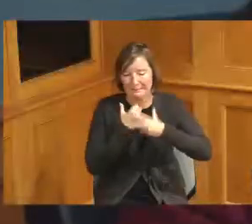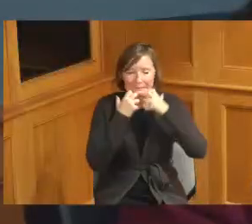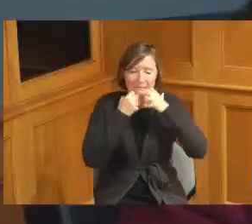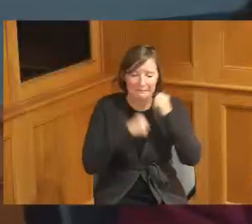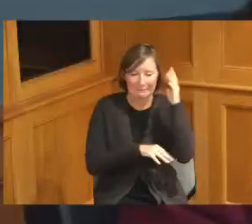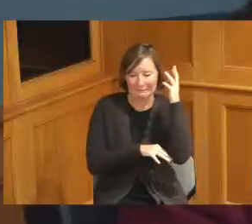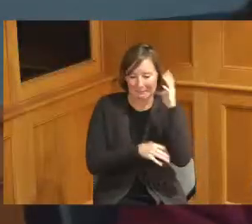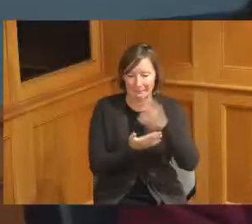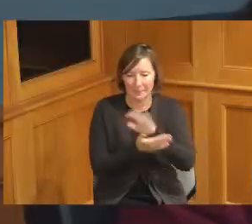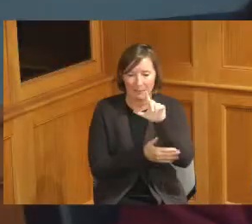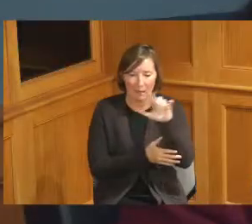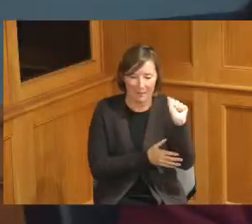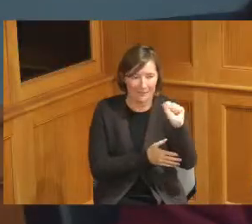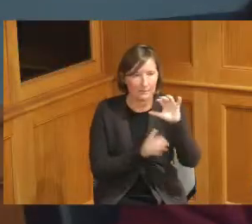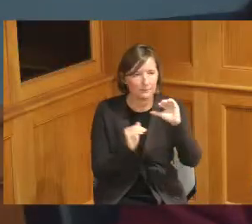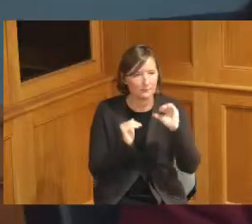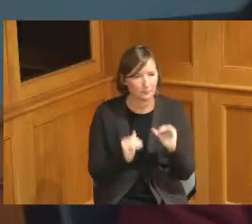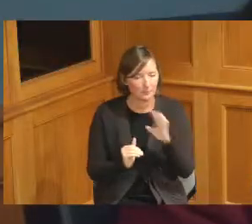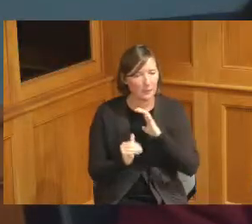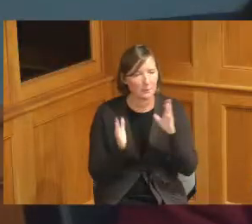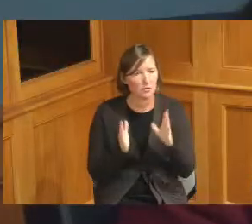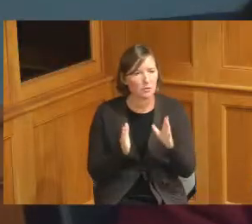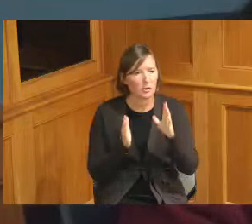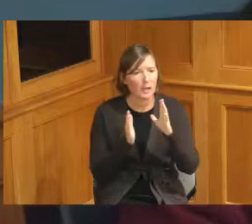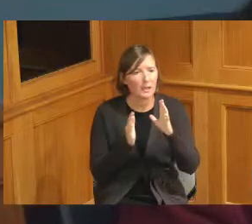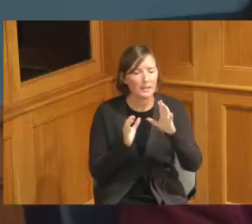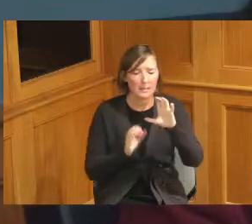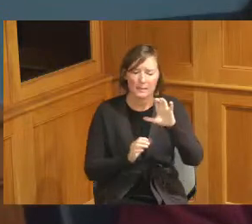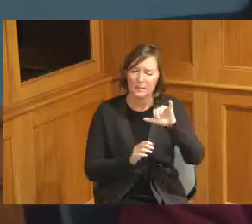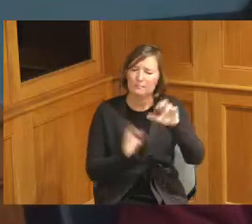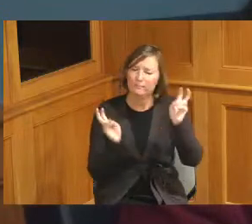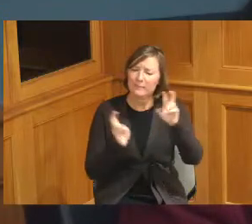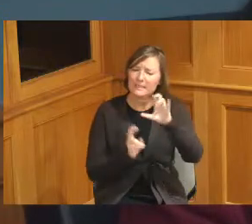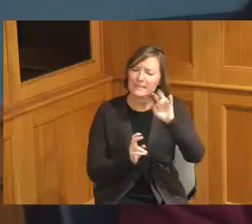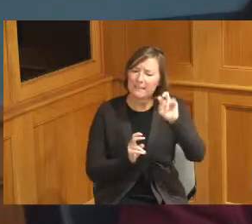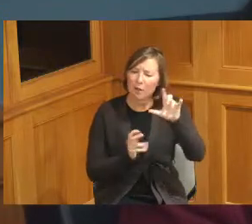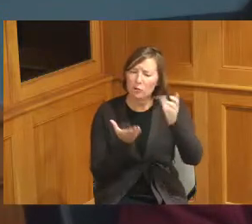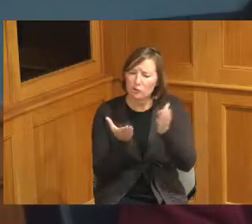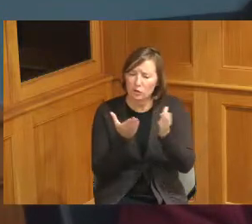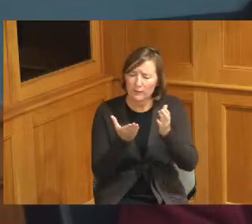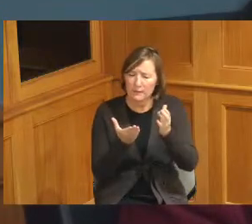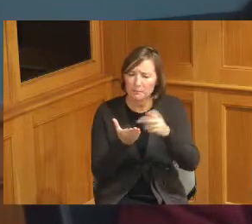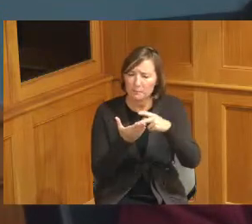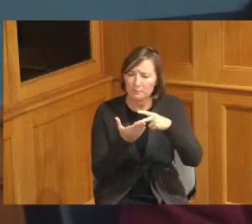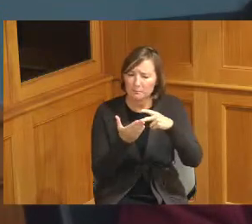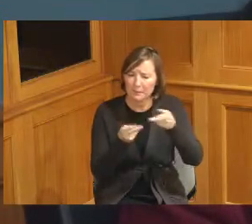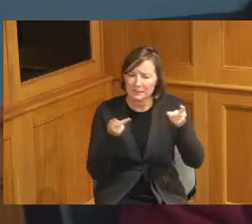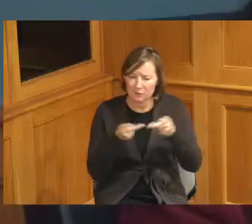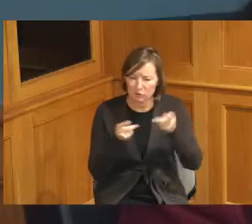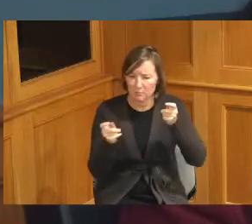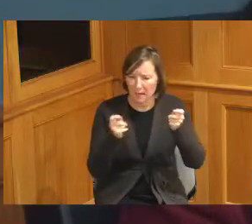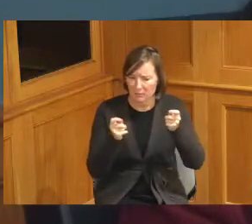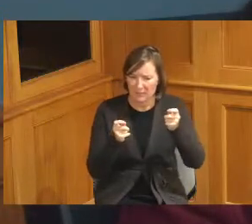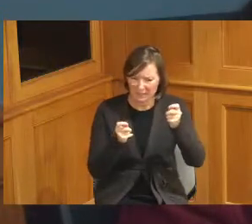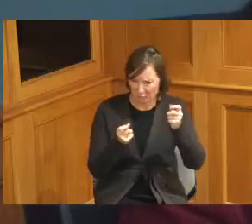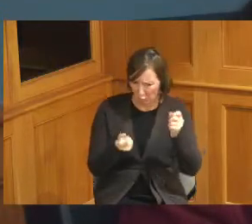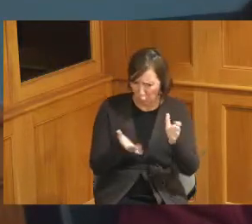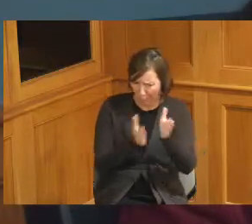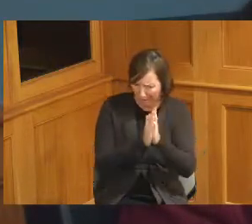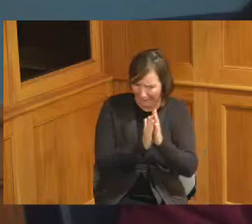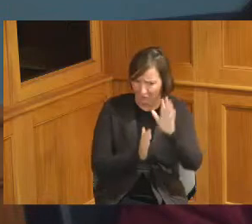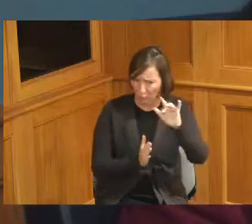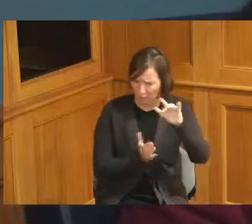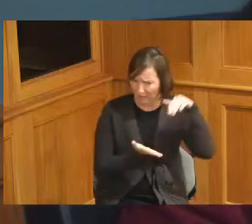Okay, and civil service position management at 25,000. So what is that, like $15 an hour?